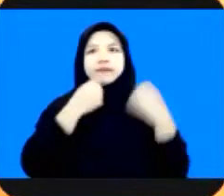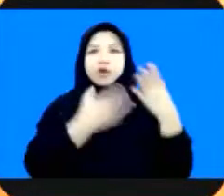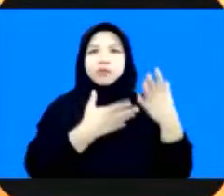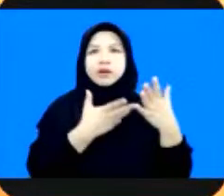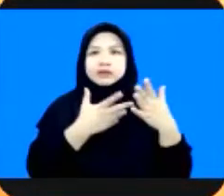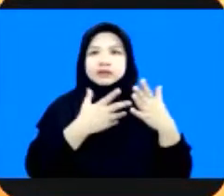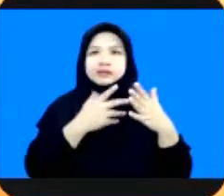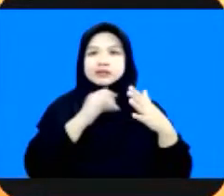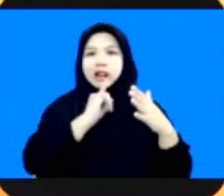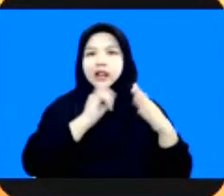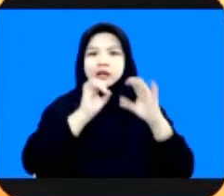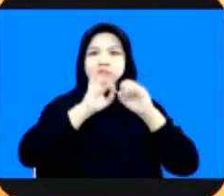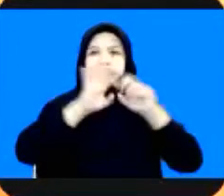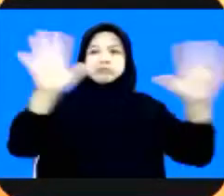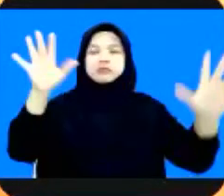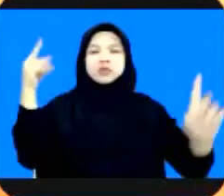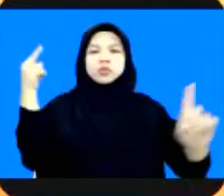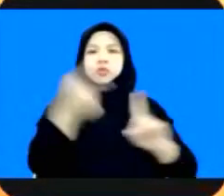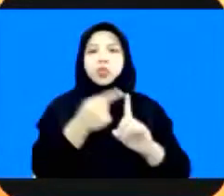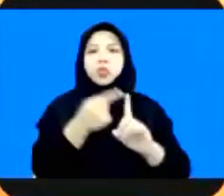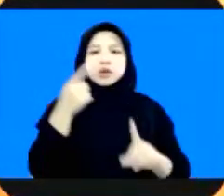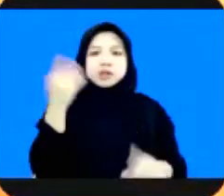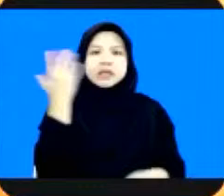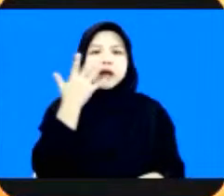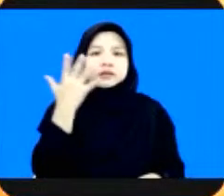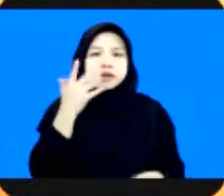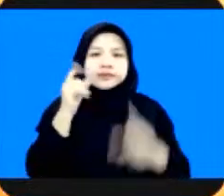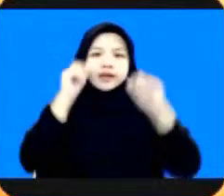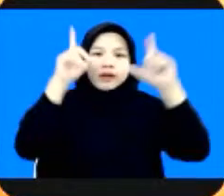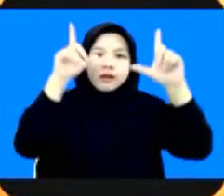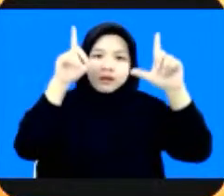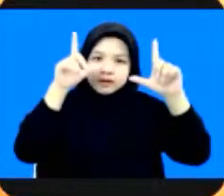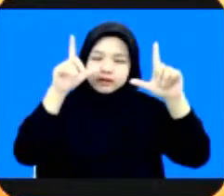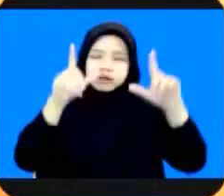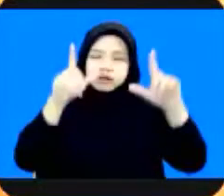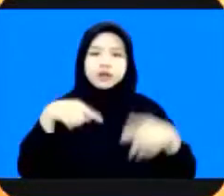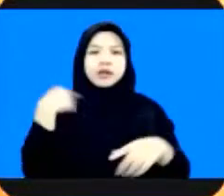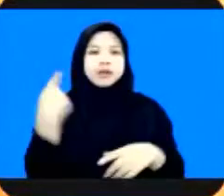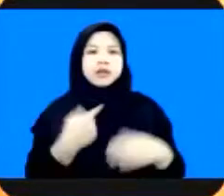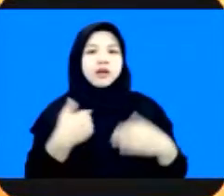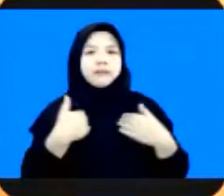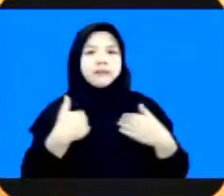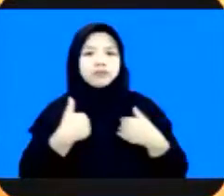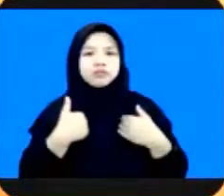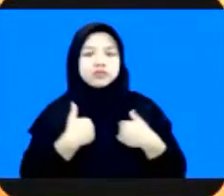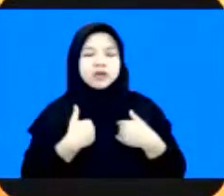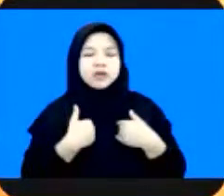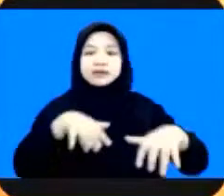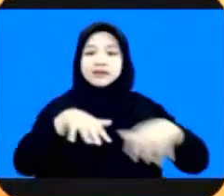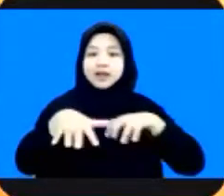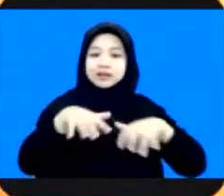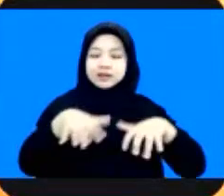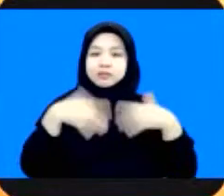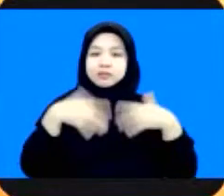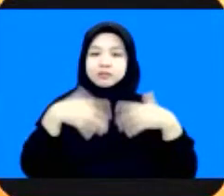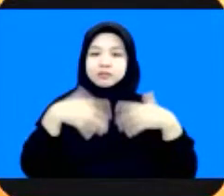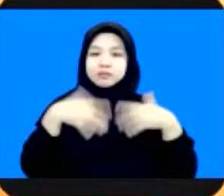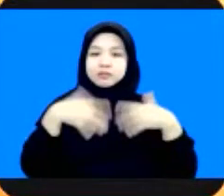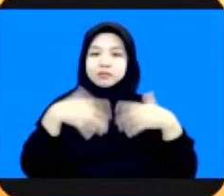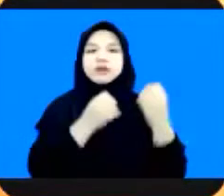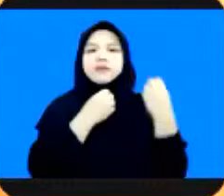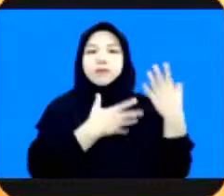everything I just talked about so far is how we tackle misinformation. Whereas for disinformation, we have a separate policy and